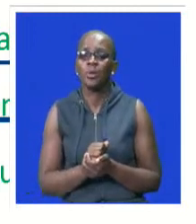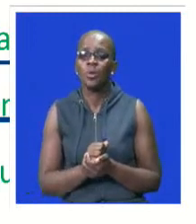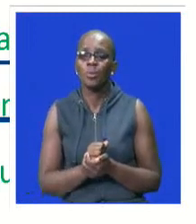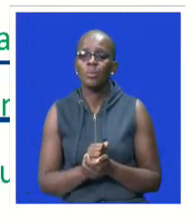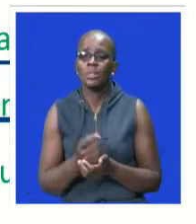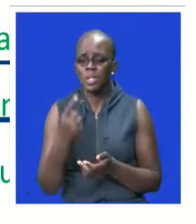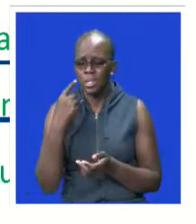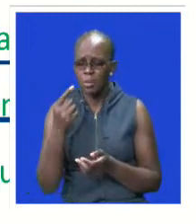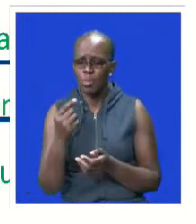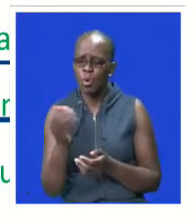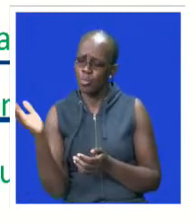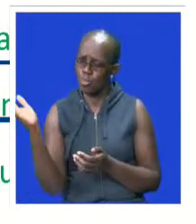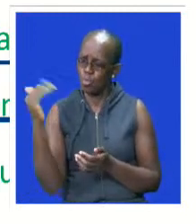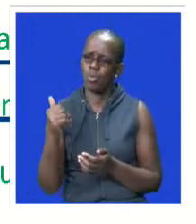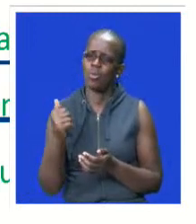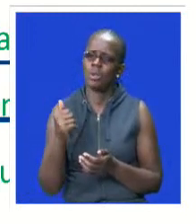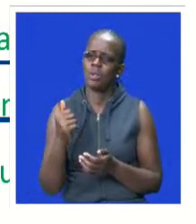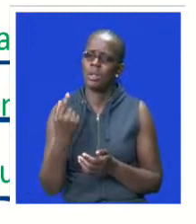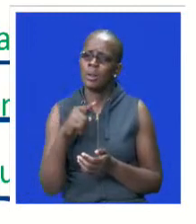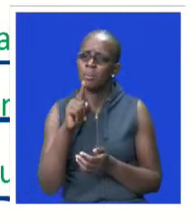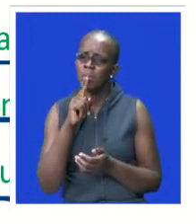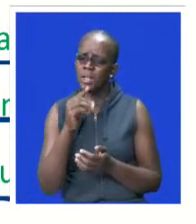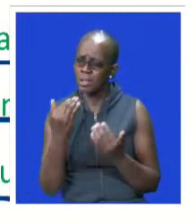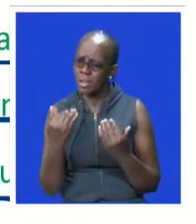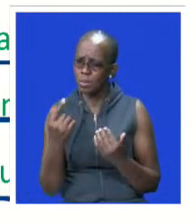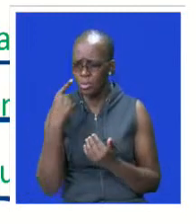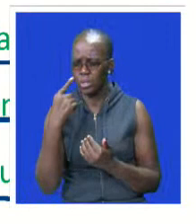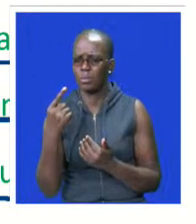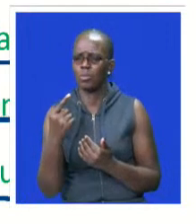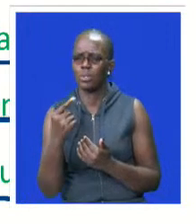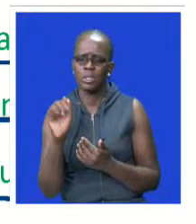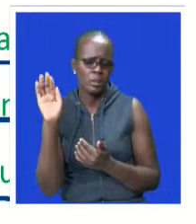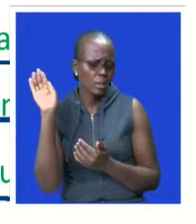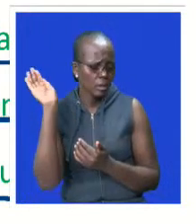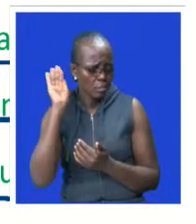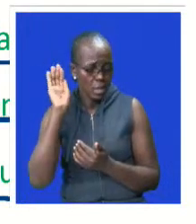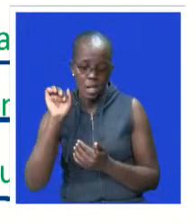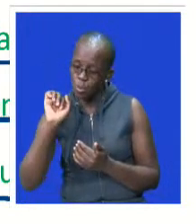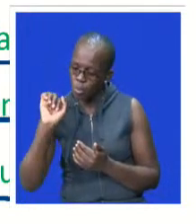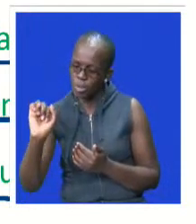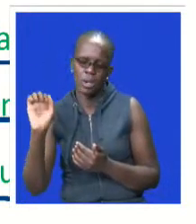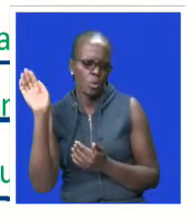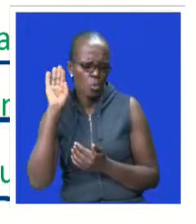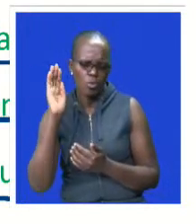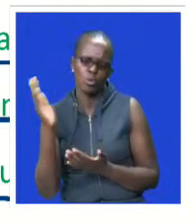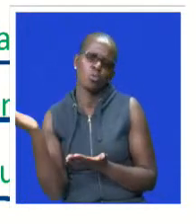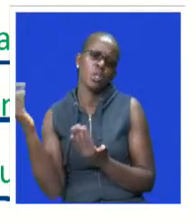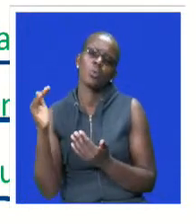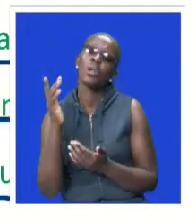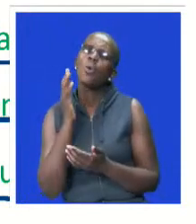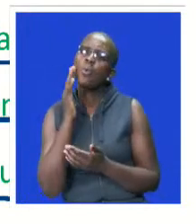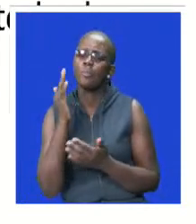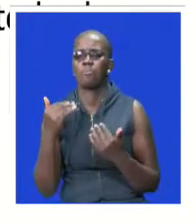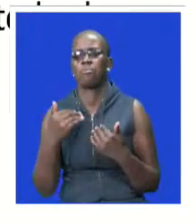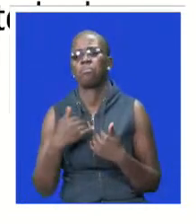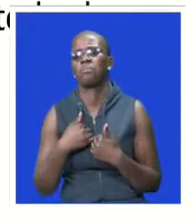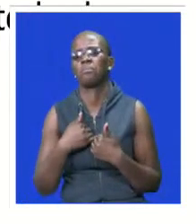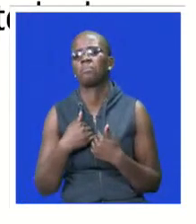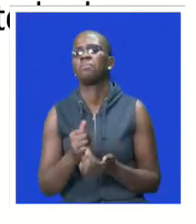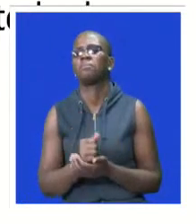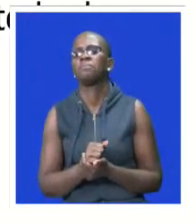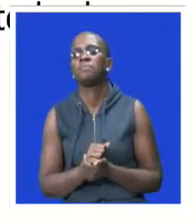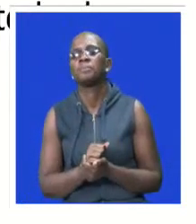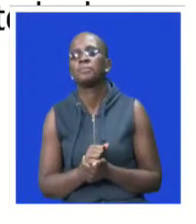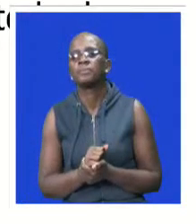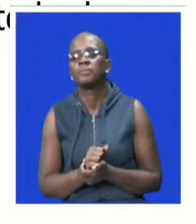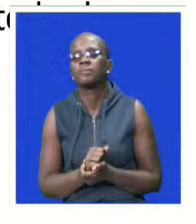looking forward to hearing from you at the earliest time of your convenience, not as soon as possible. So that is how we write when